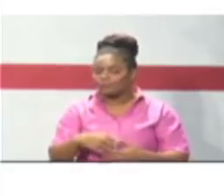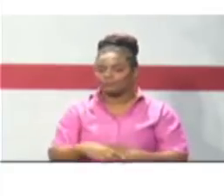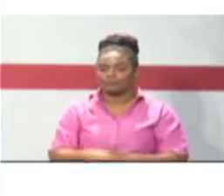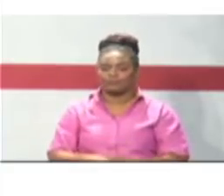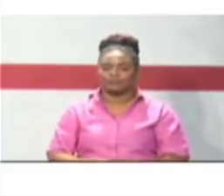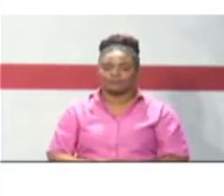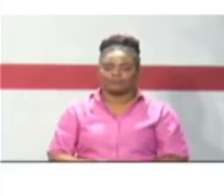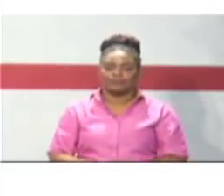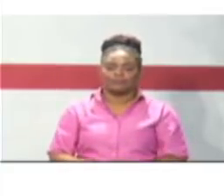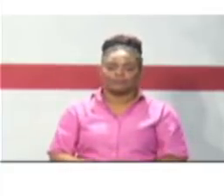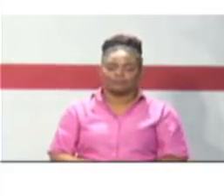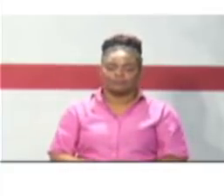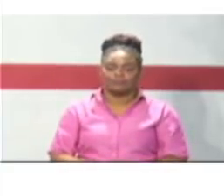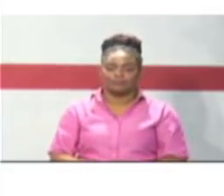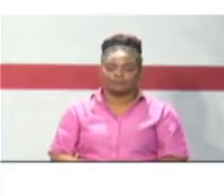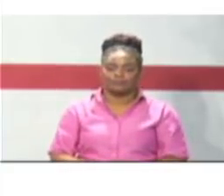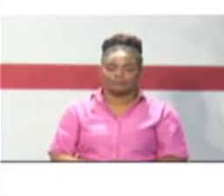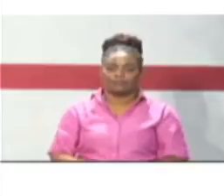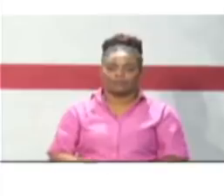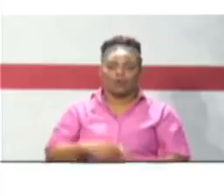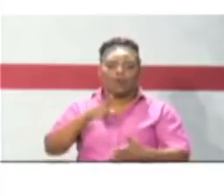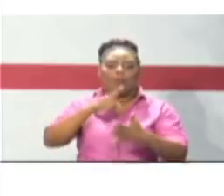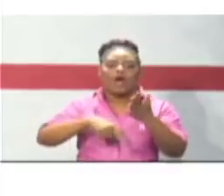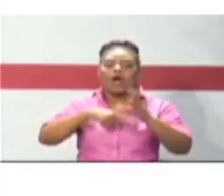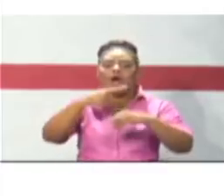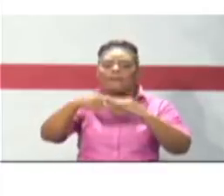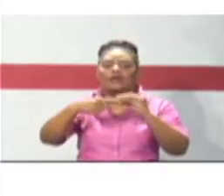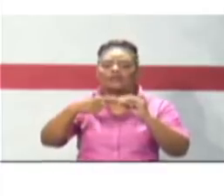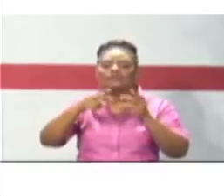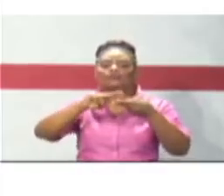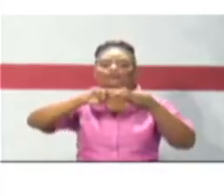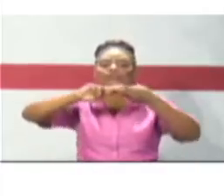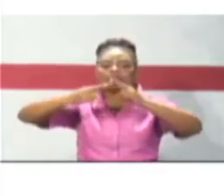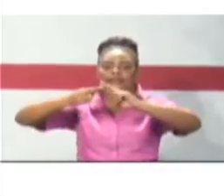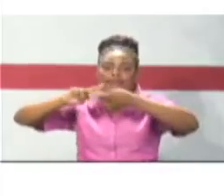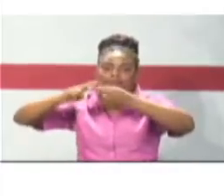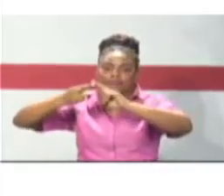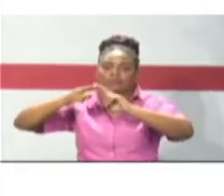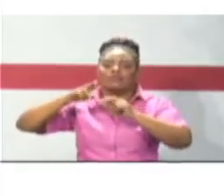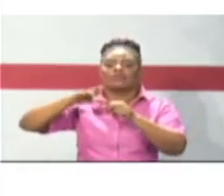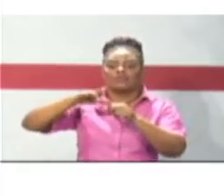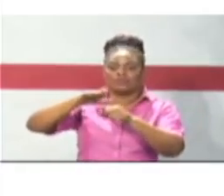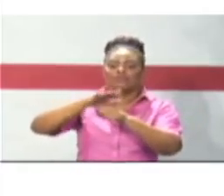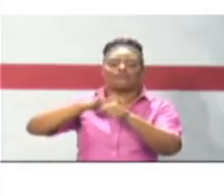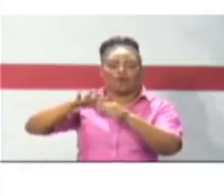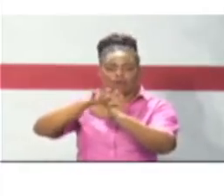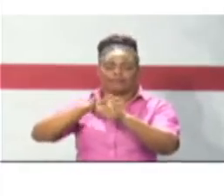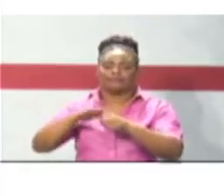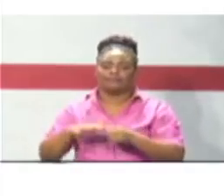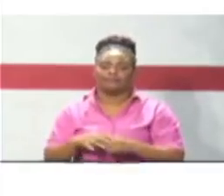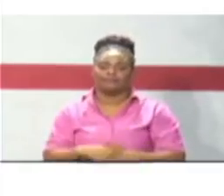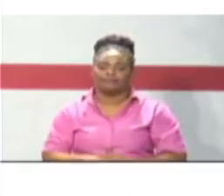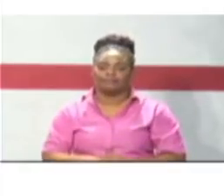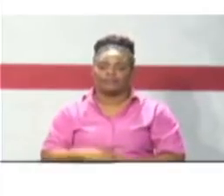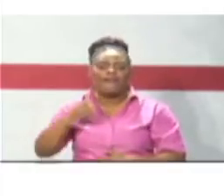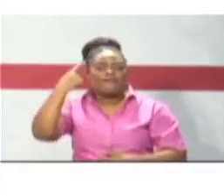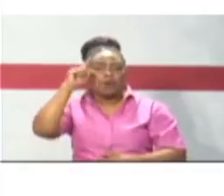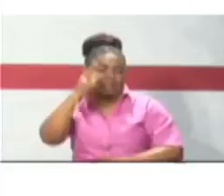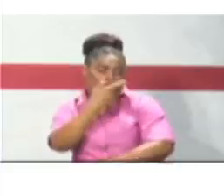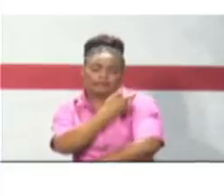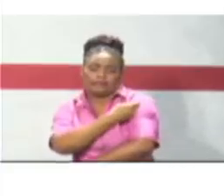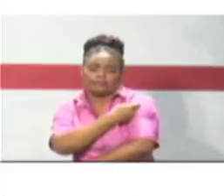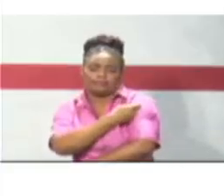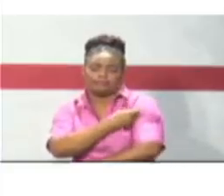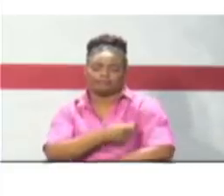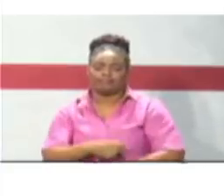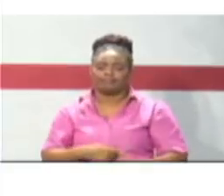in rural communities for vaccinations, especially with the mobile exercise that's been going on? And if the numbers are too